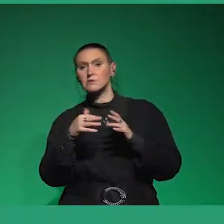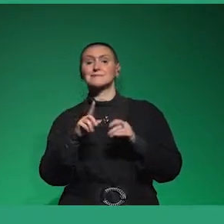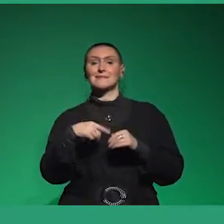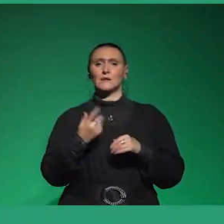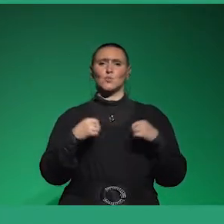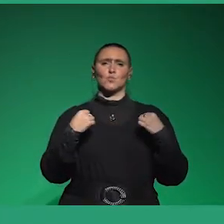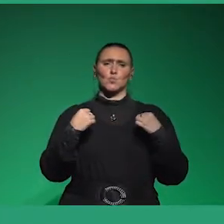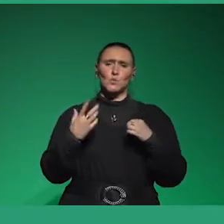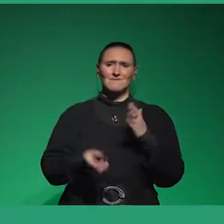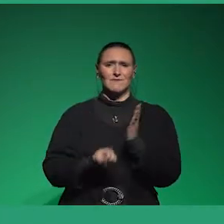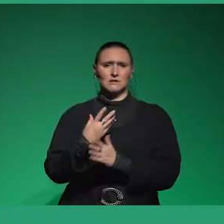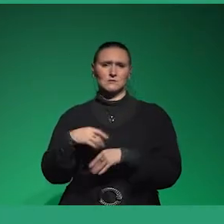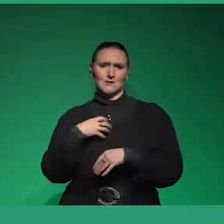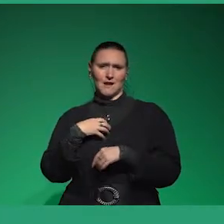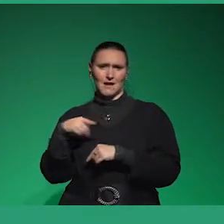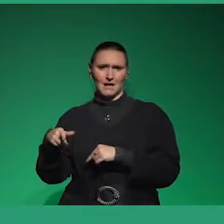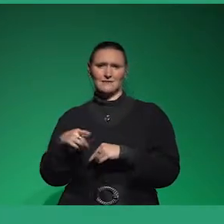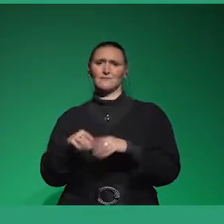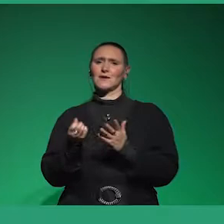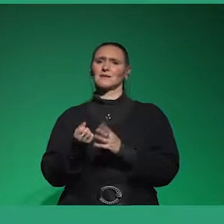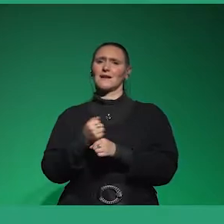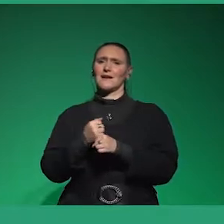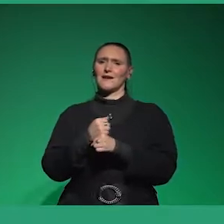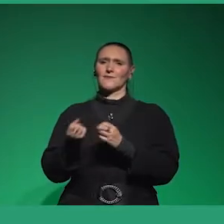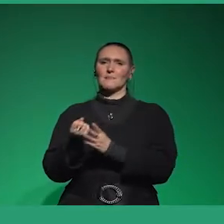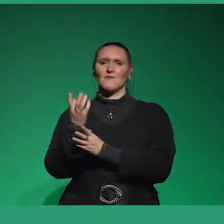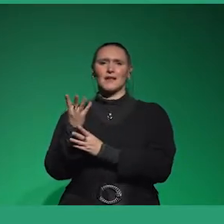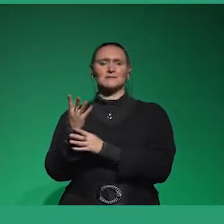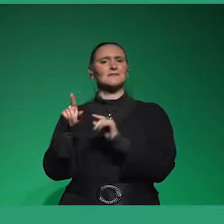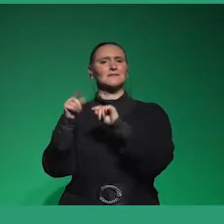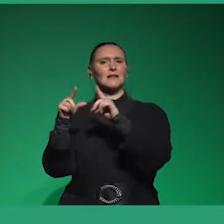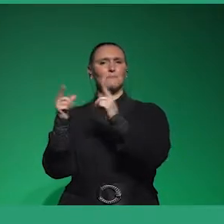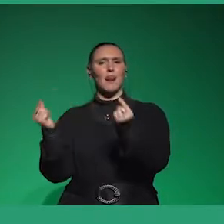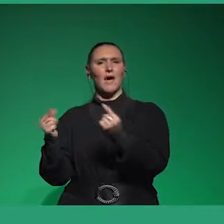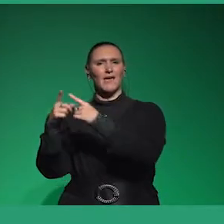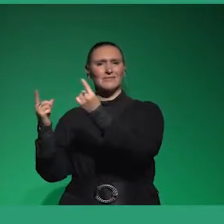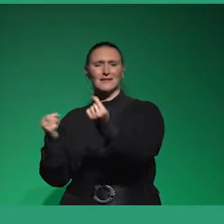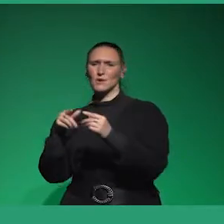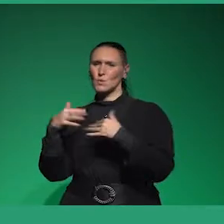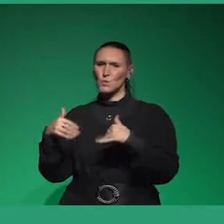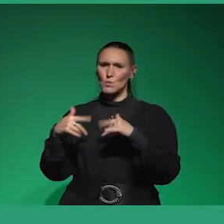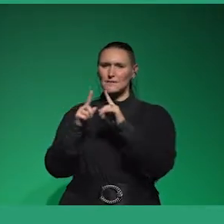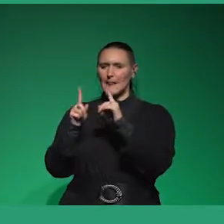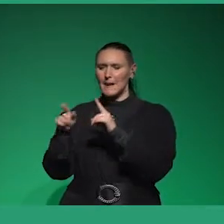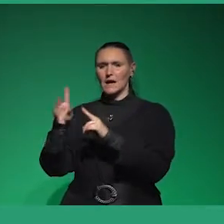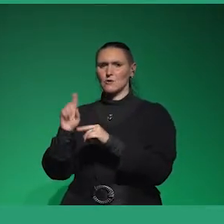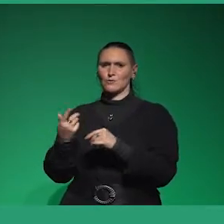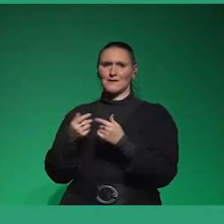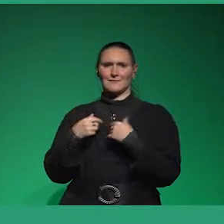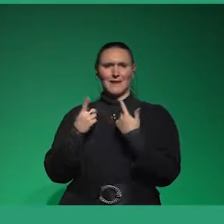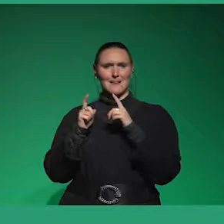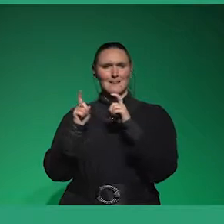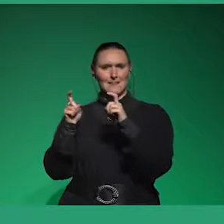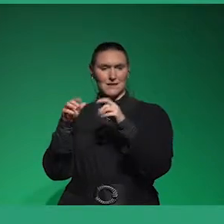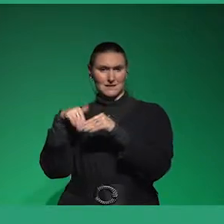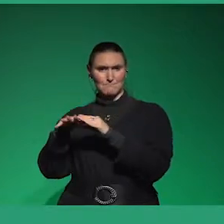fartarix. 1907, Arabica was changed by Robusta. In 1915, Kotolamo,